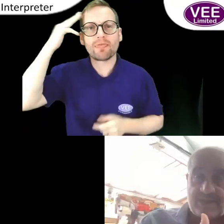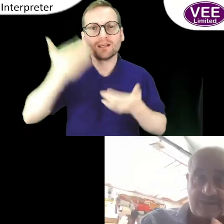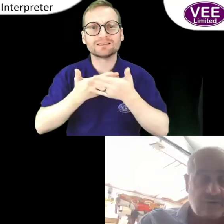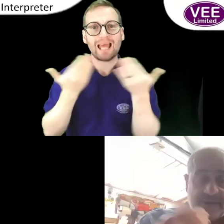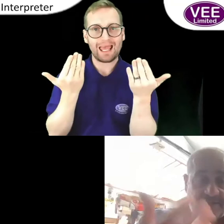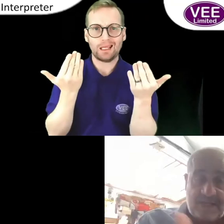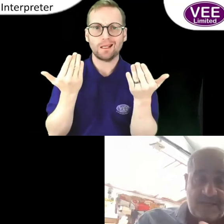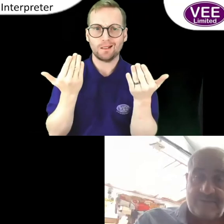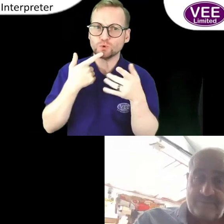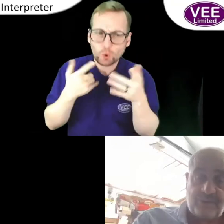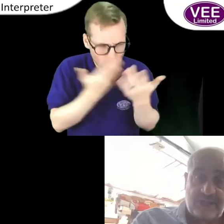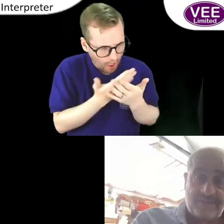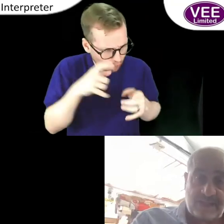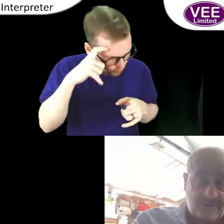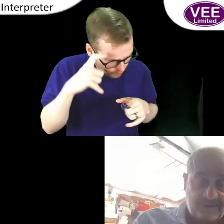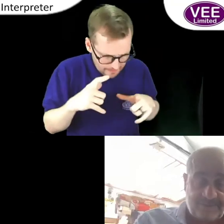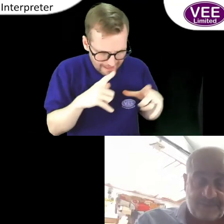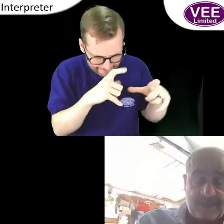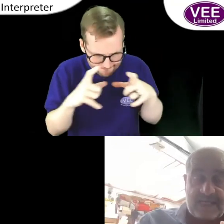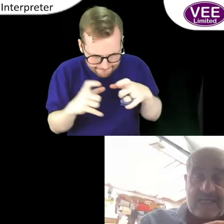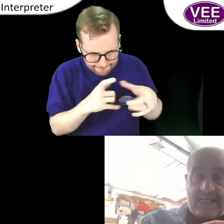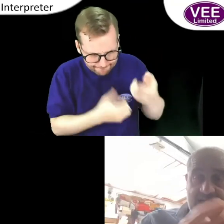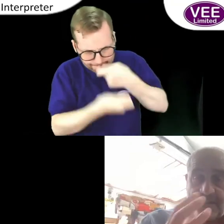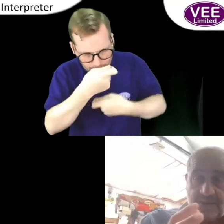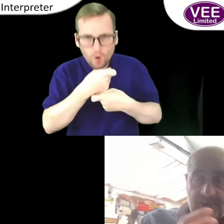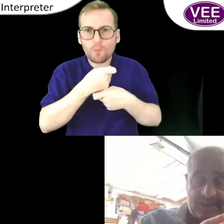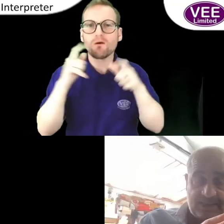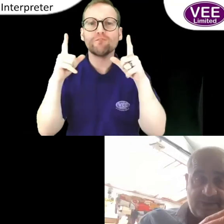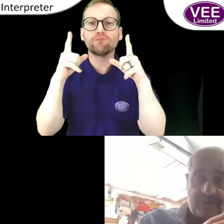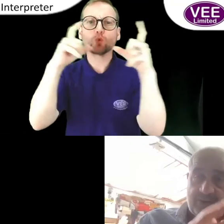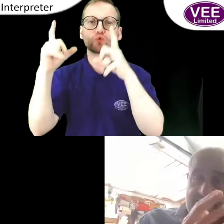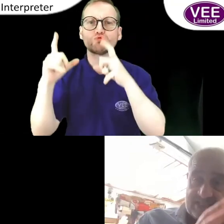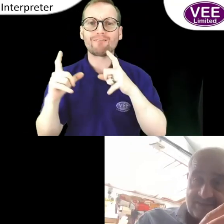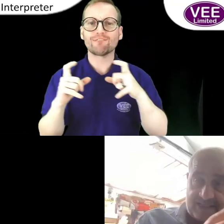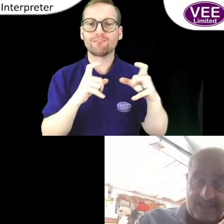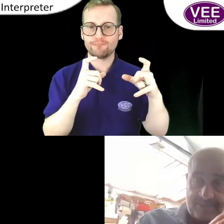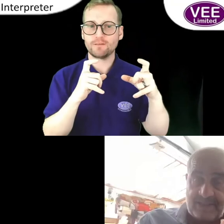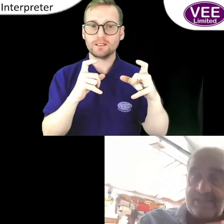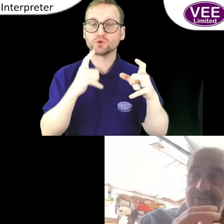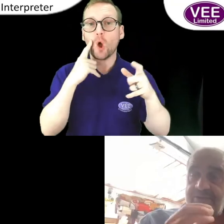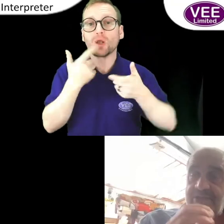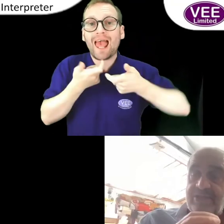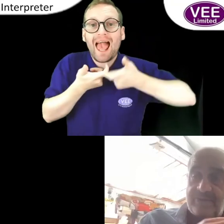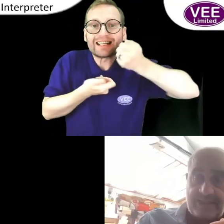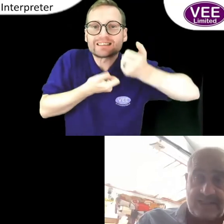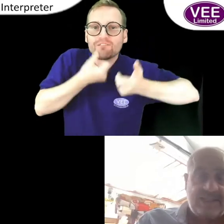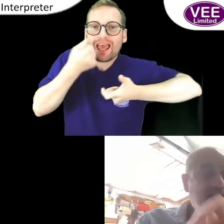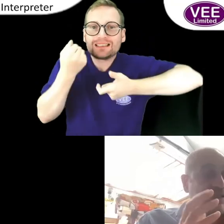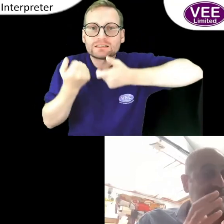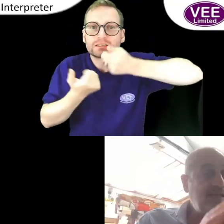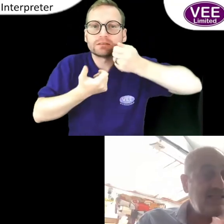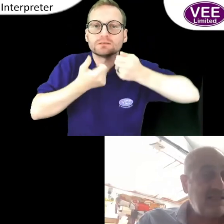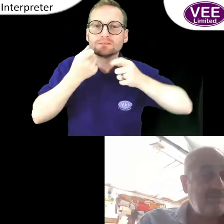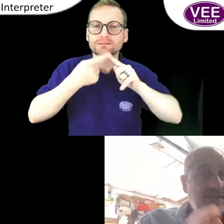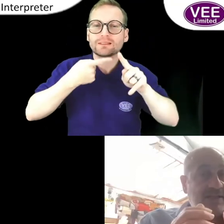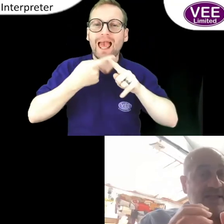to the dark room and make photograms out of them. And the whole exhibition called Excavating the Present, touching on this idea that